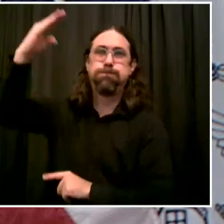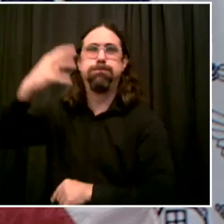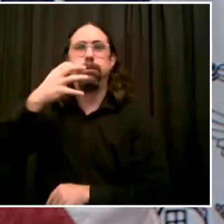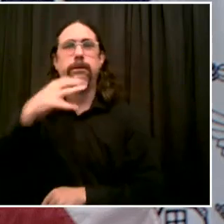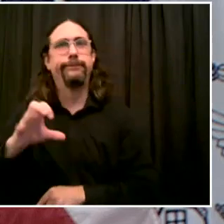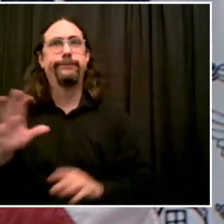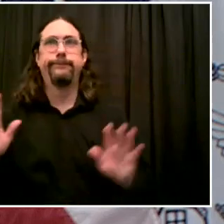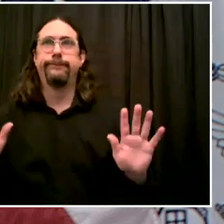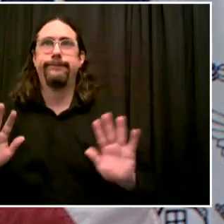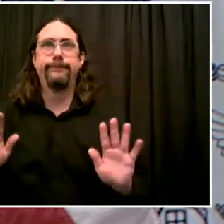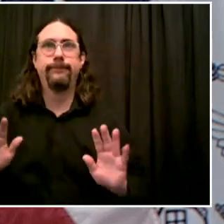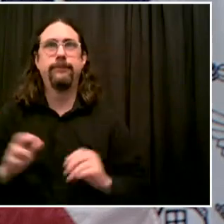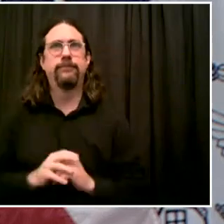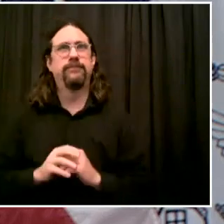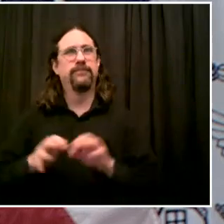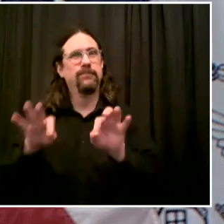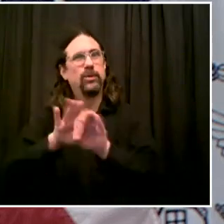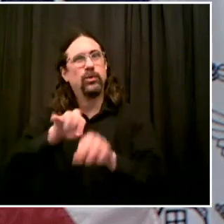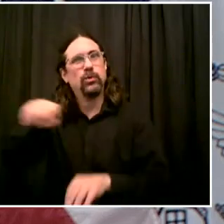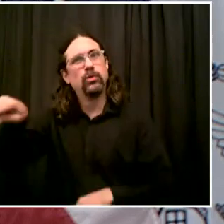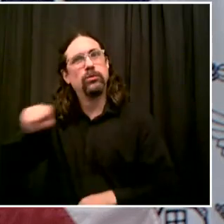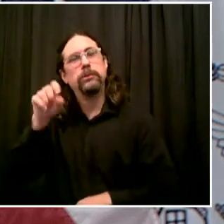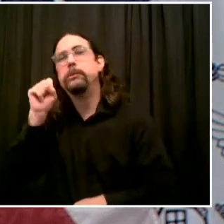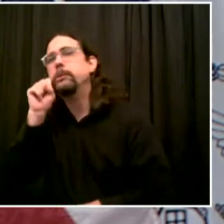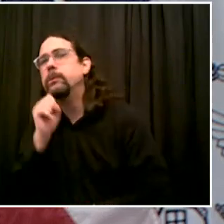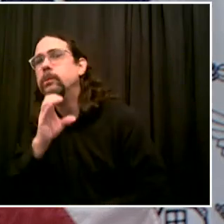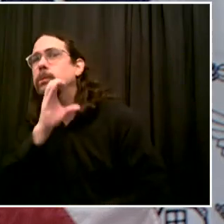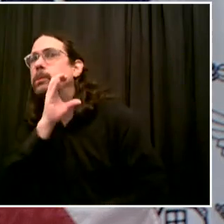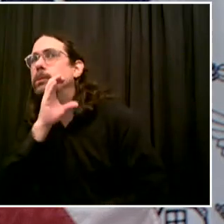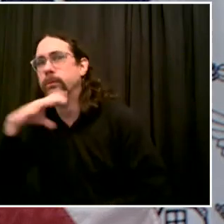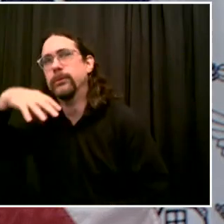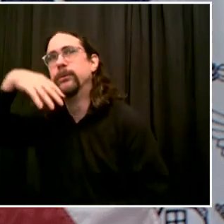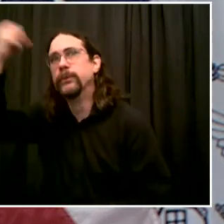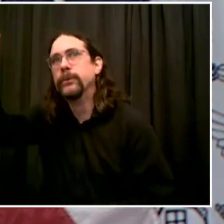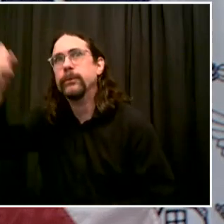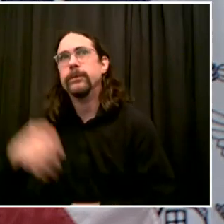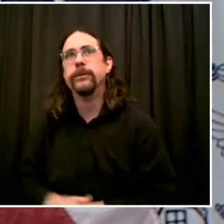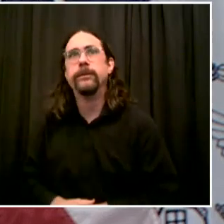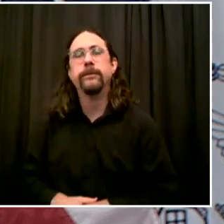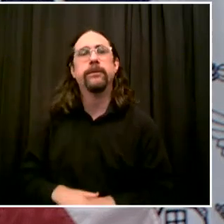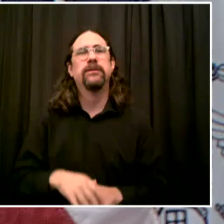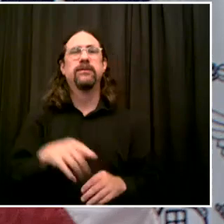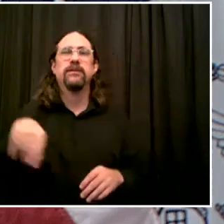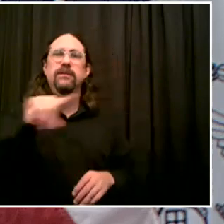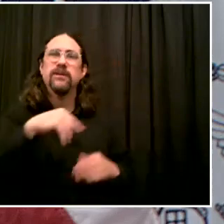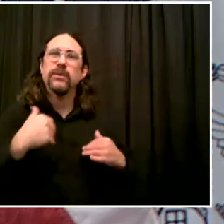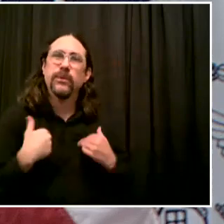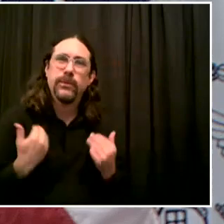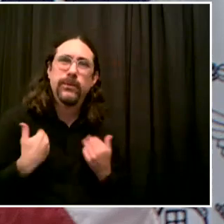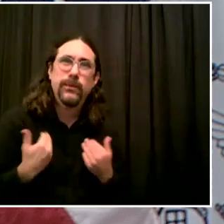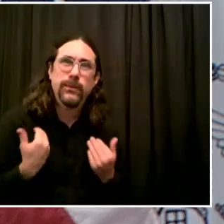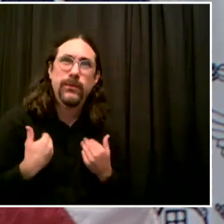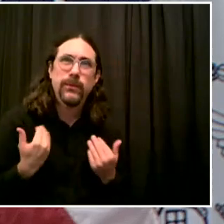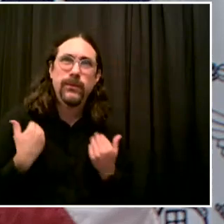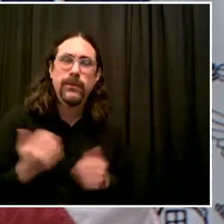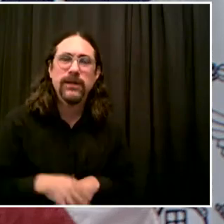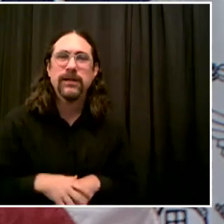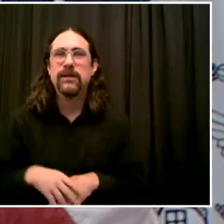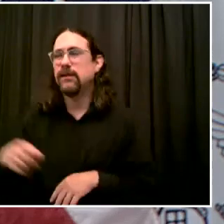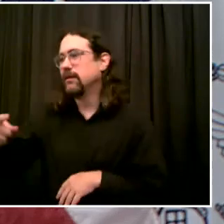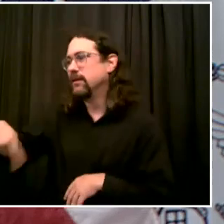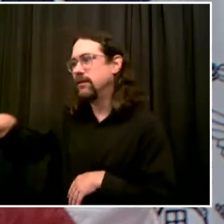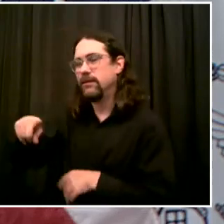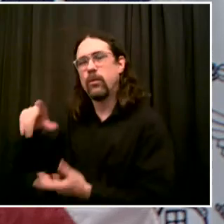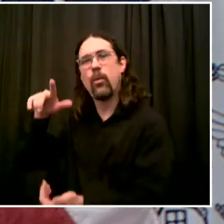don't have a lot of other options. Our job is to do something for all of them, keep them safe, keep them cool. And we have a